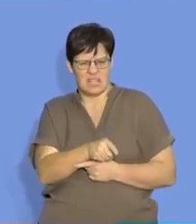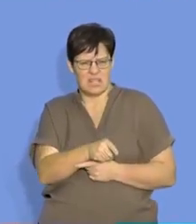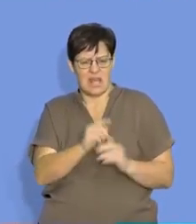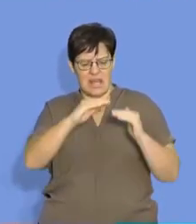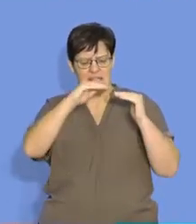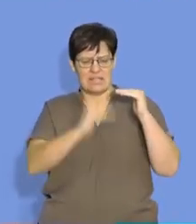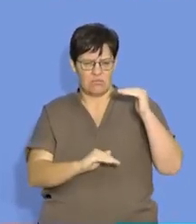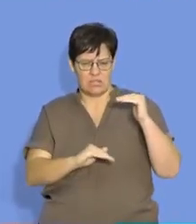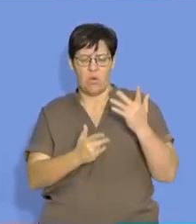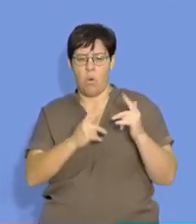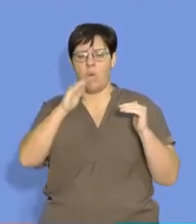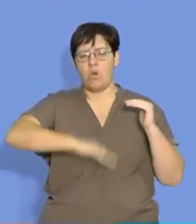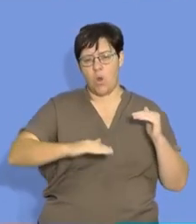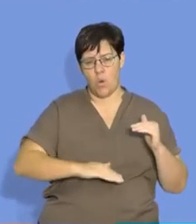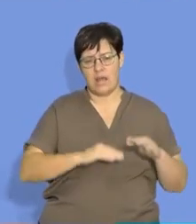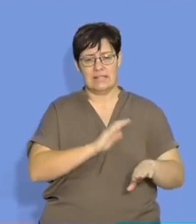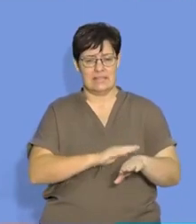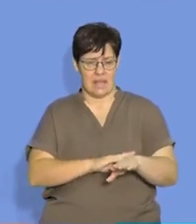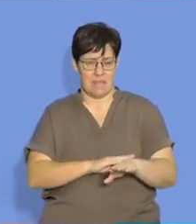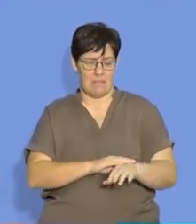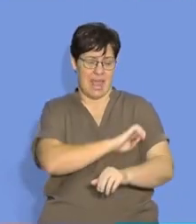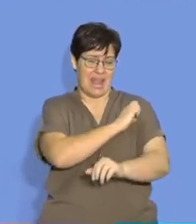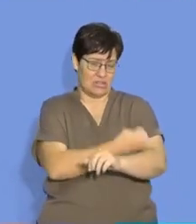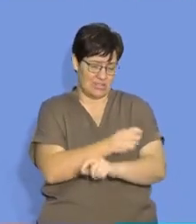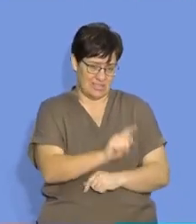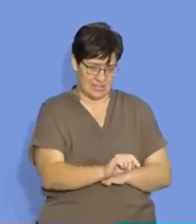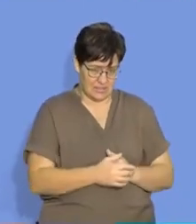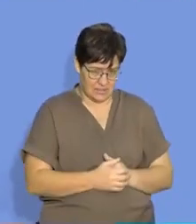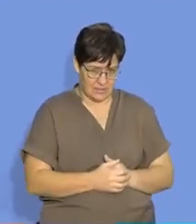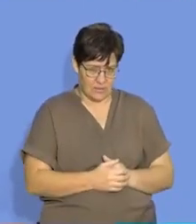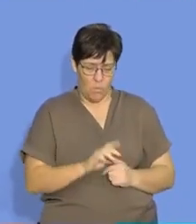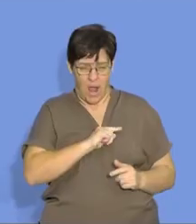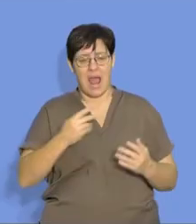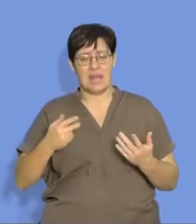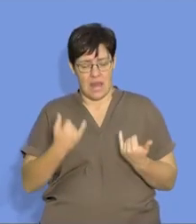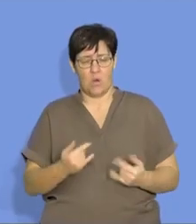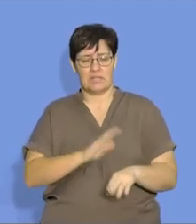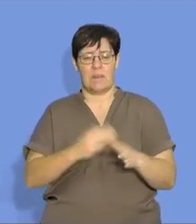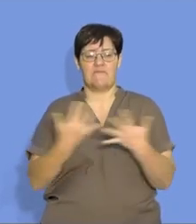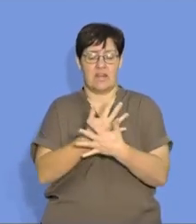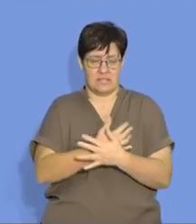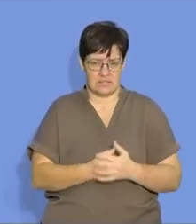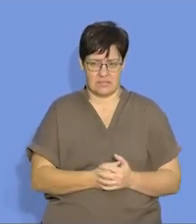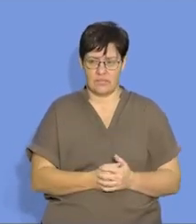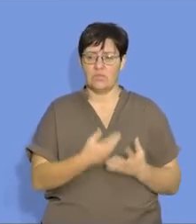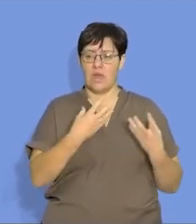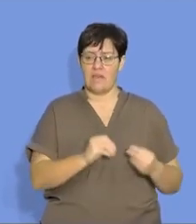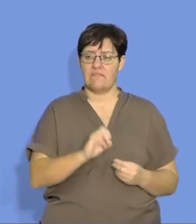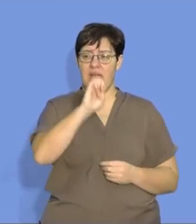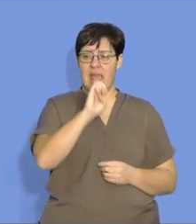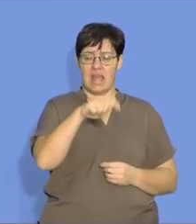by saying decreasing or lowering the activation energy. In front of us here, we have